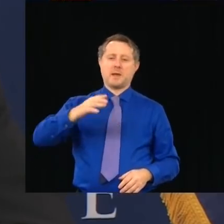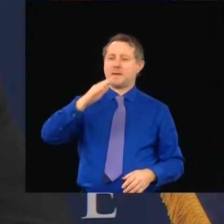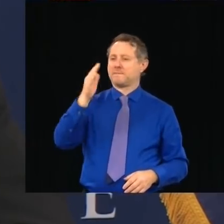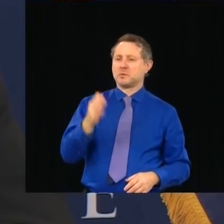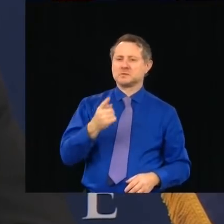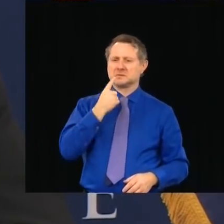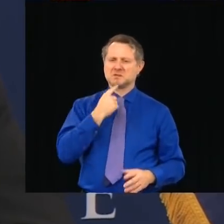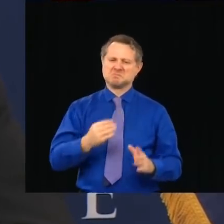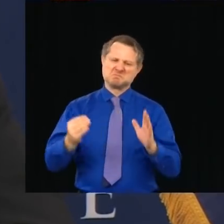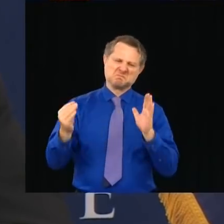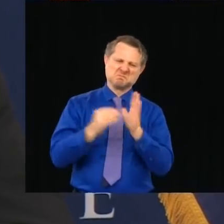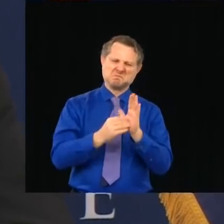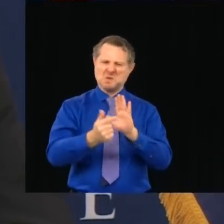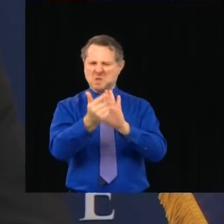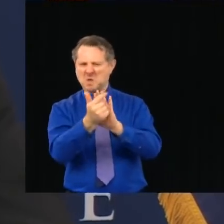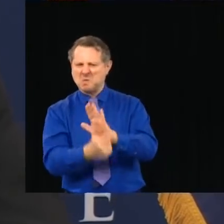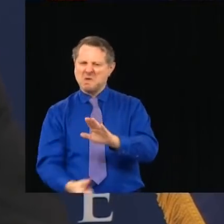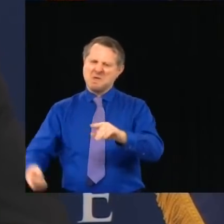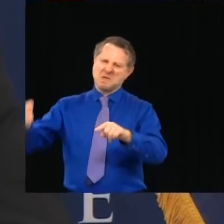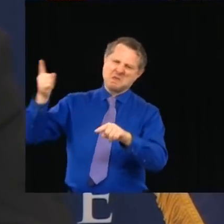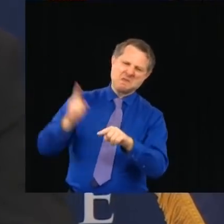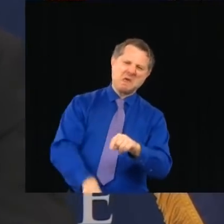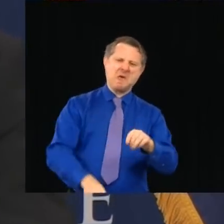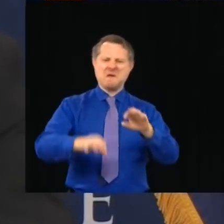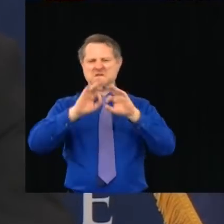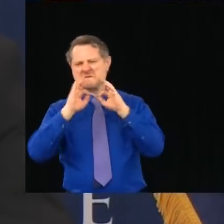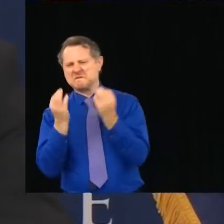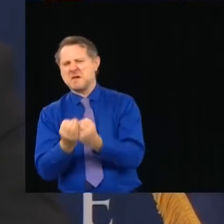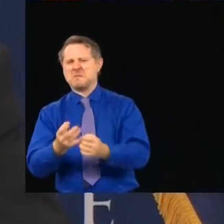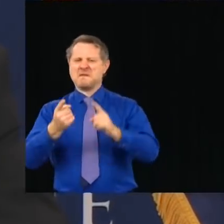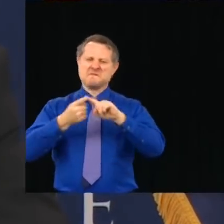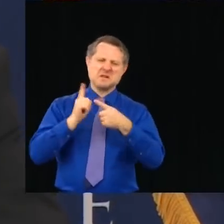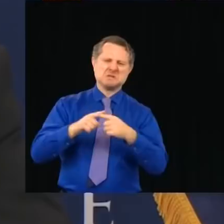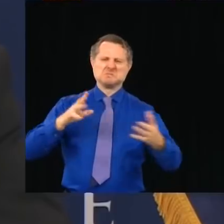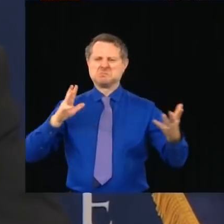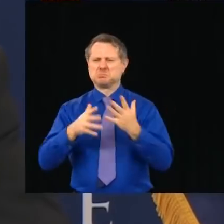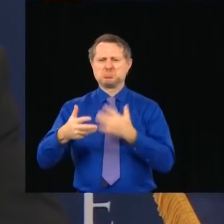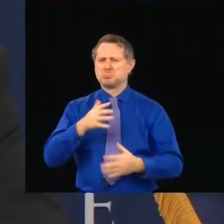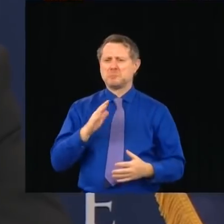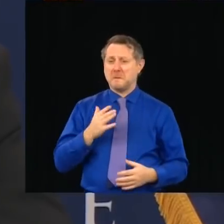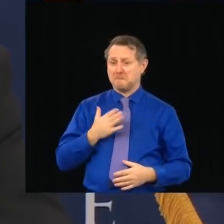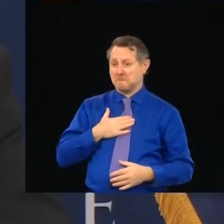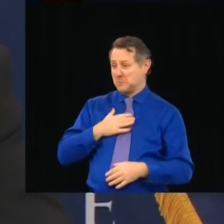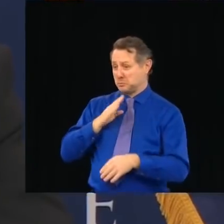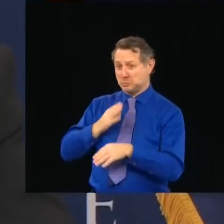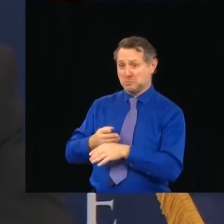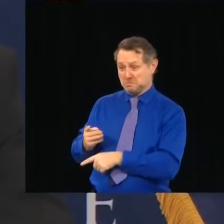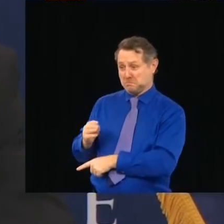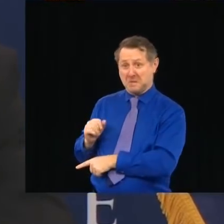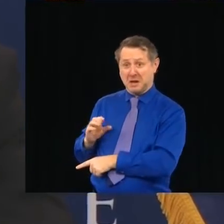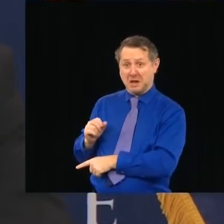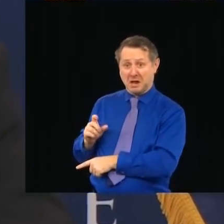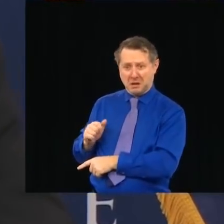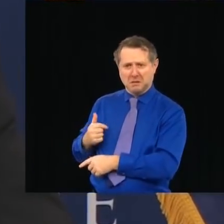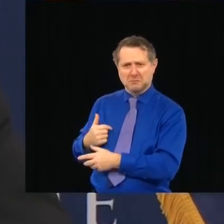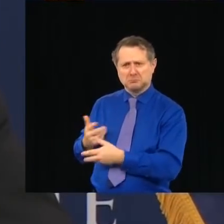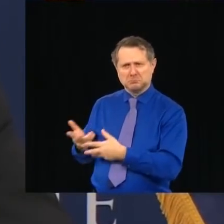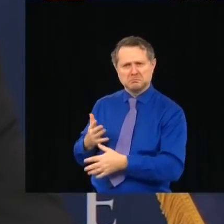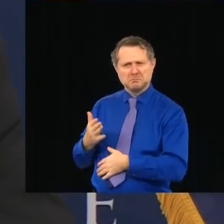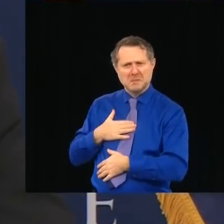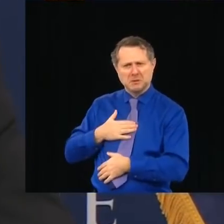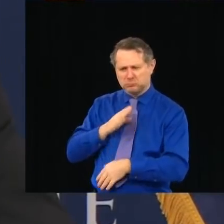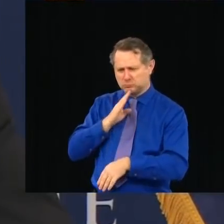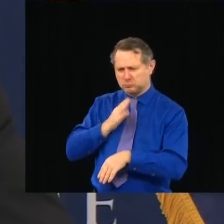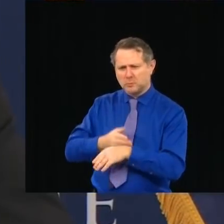social interactions, right? How I interact with Michaela is my business. I could have